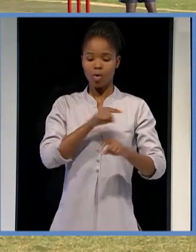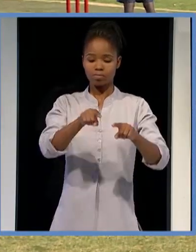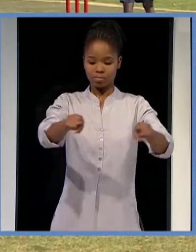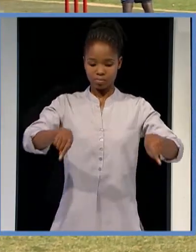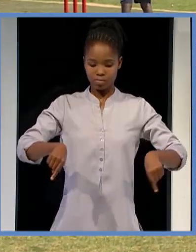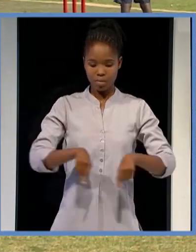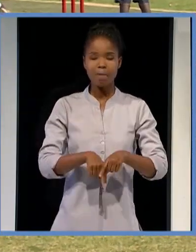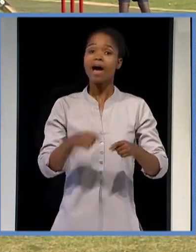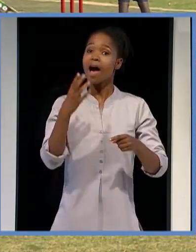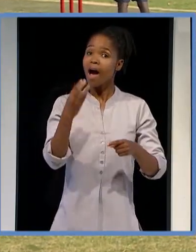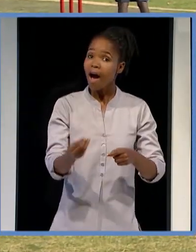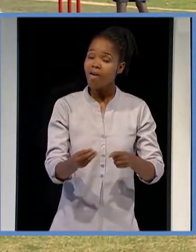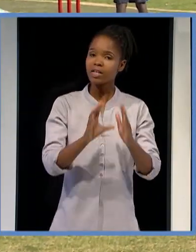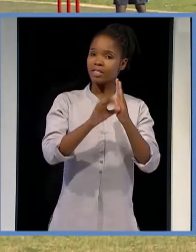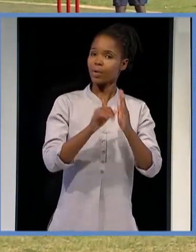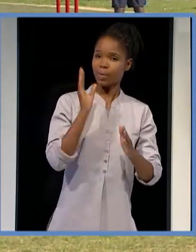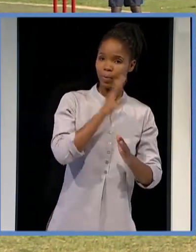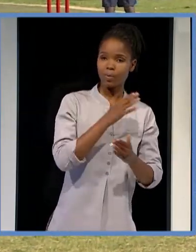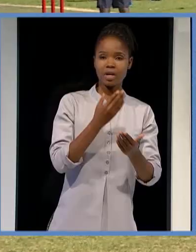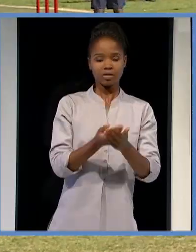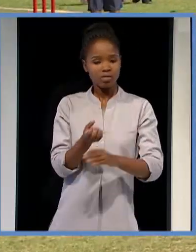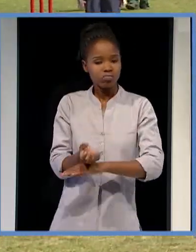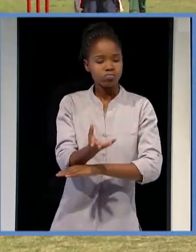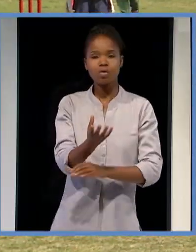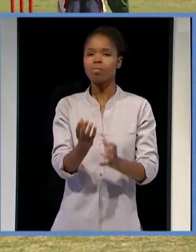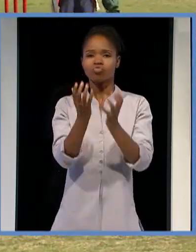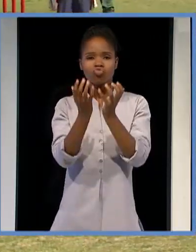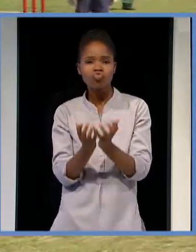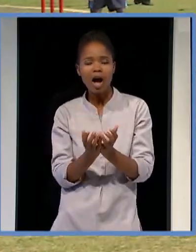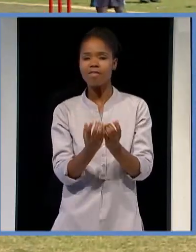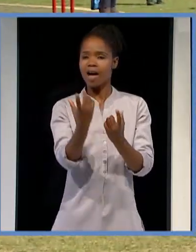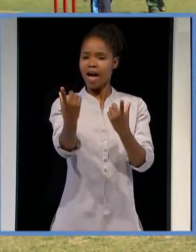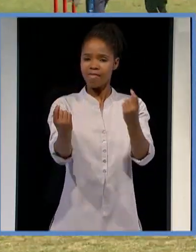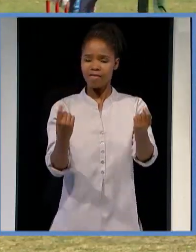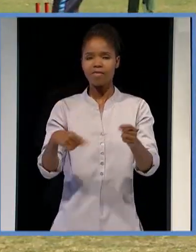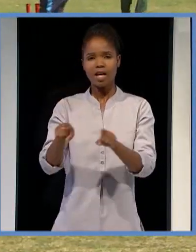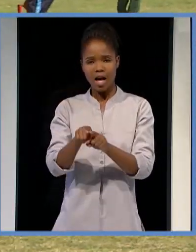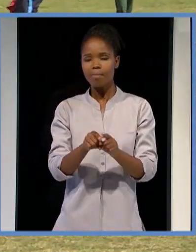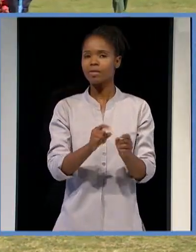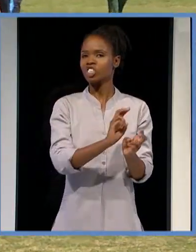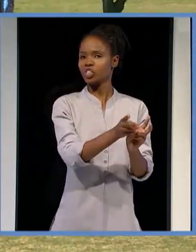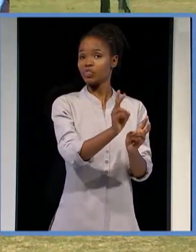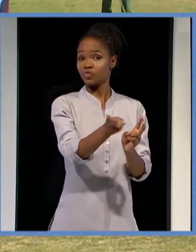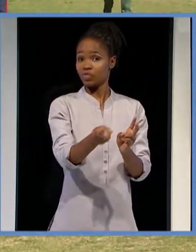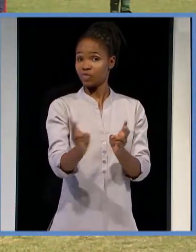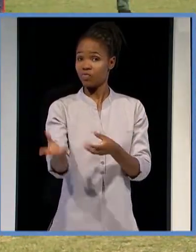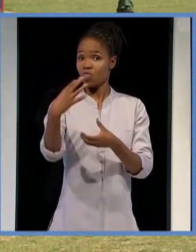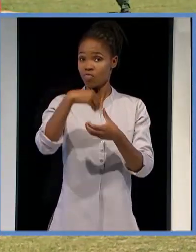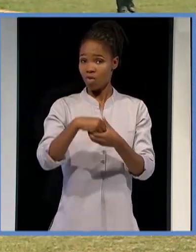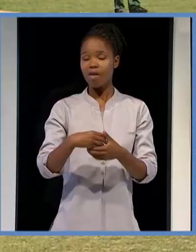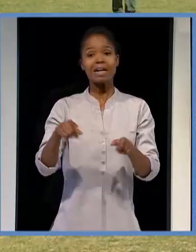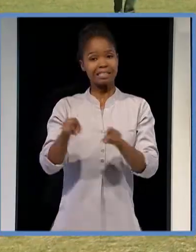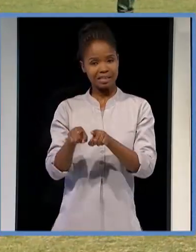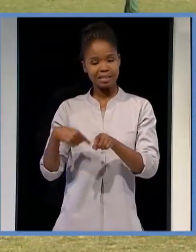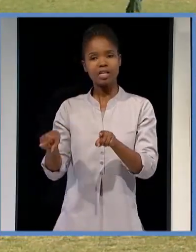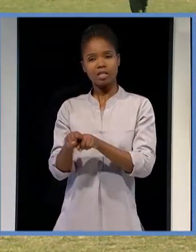got your straight drive, you've got your cover drive, and most of your other shots that you can play. However, in this game you also sort of have to